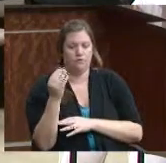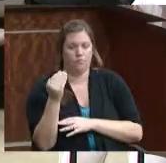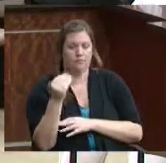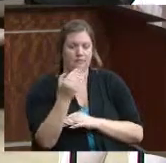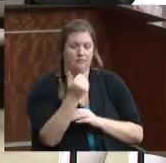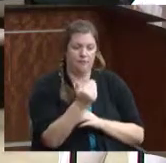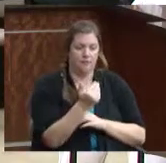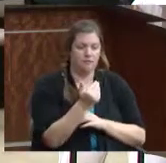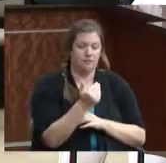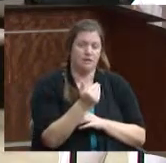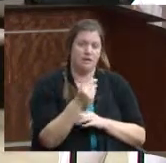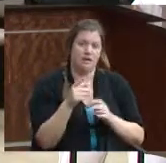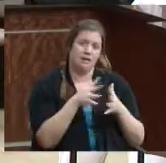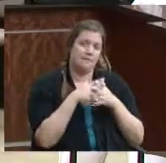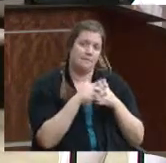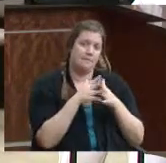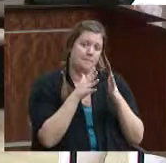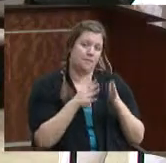2014-15. Whereas